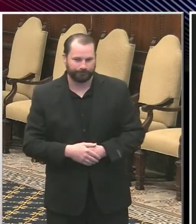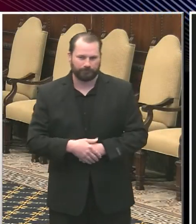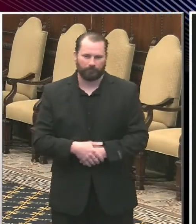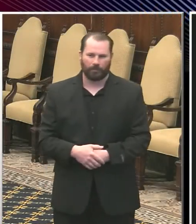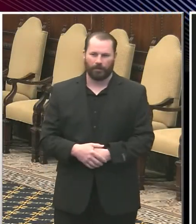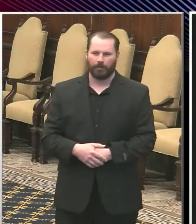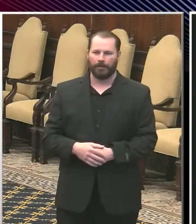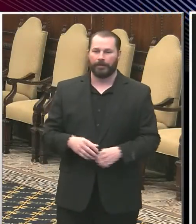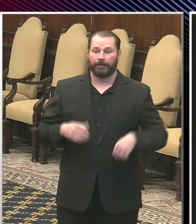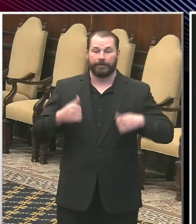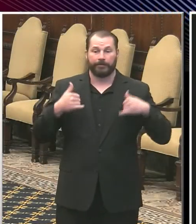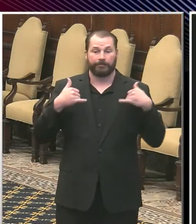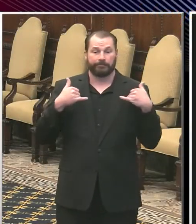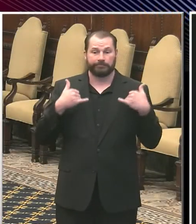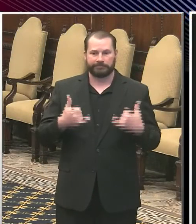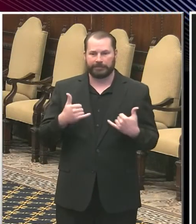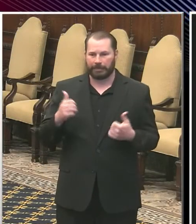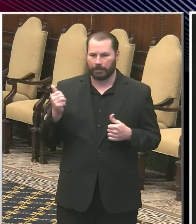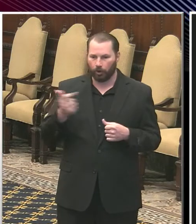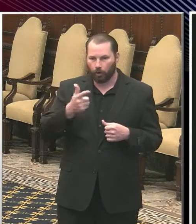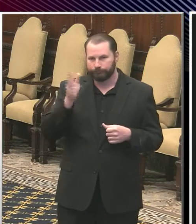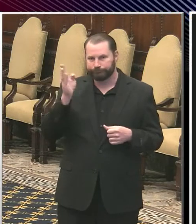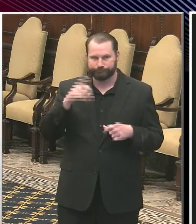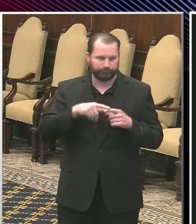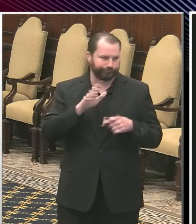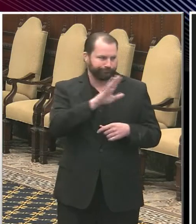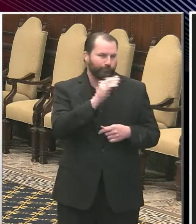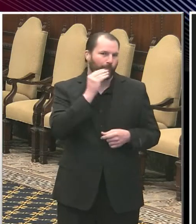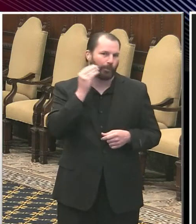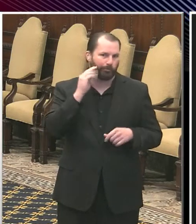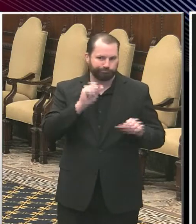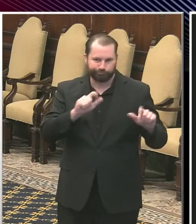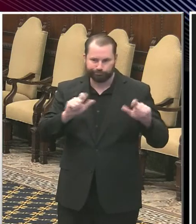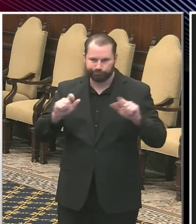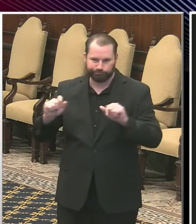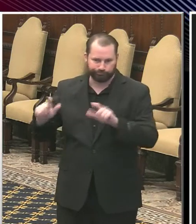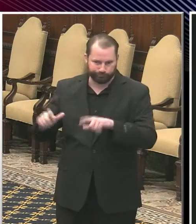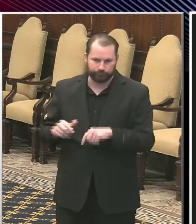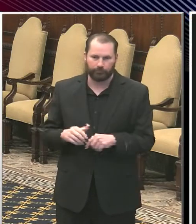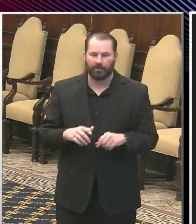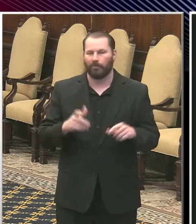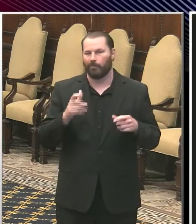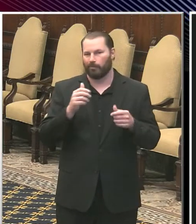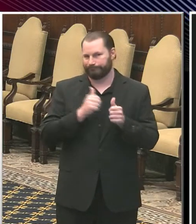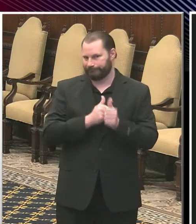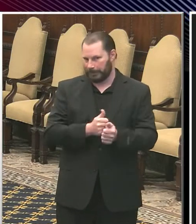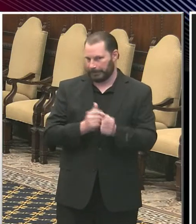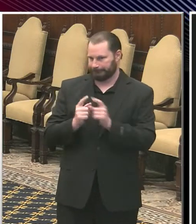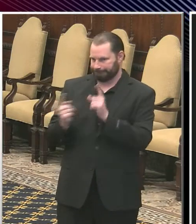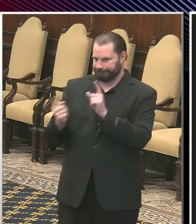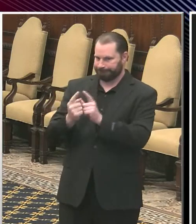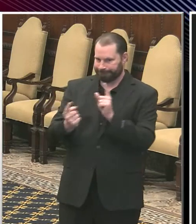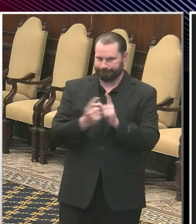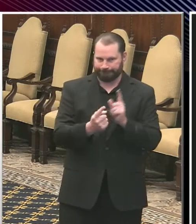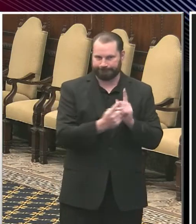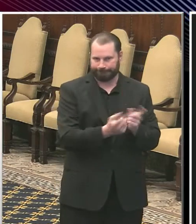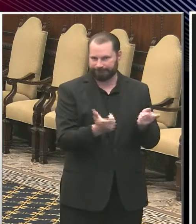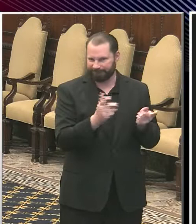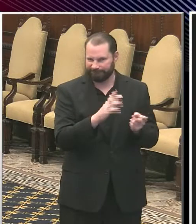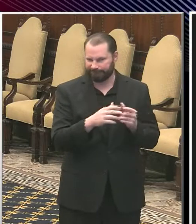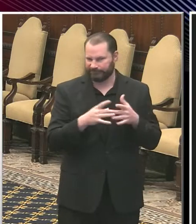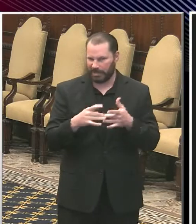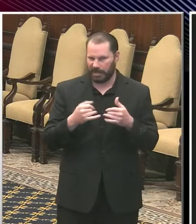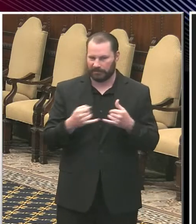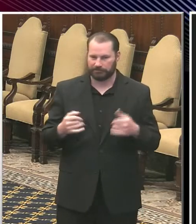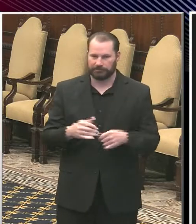all speakers are joining the briefing virtually to adhere to social distancing guidelines. We will begin our briefing with